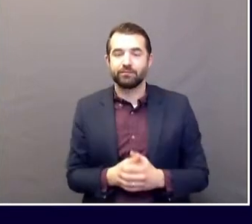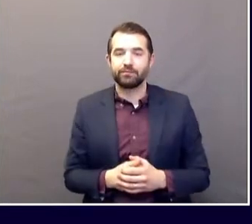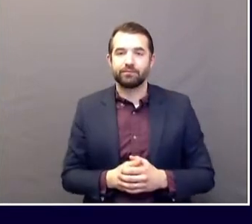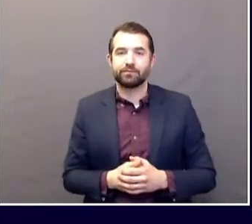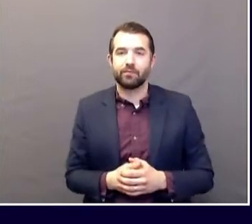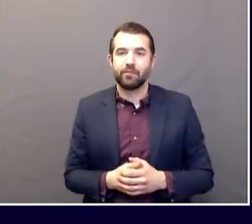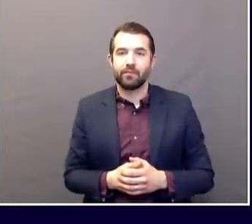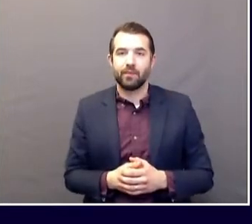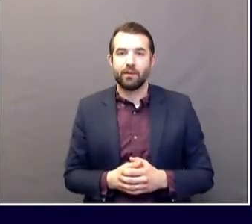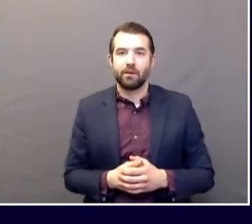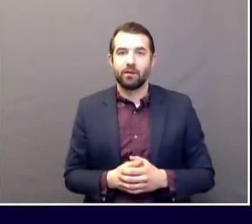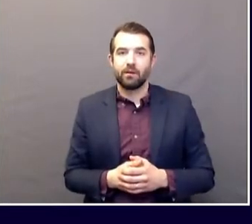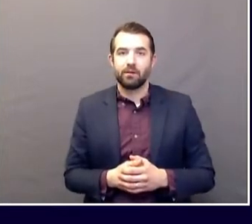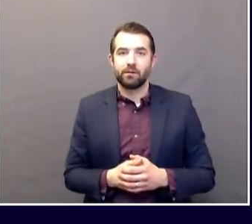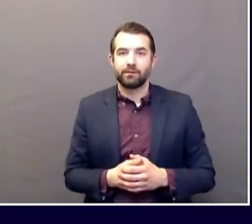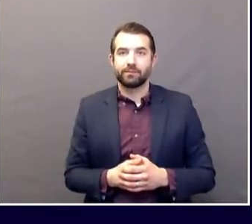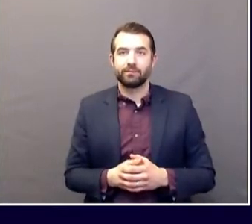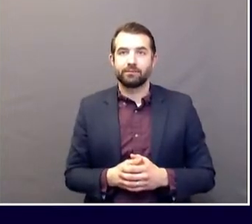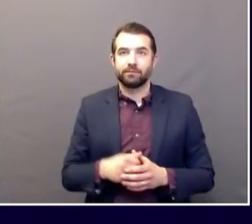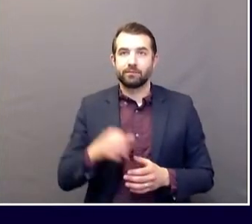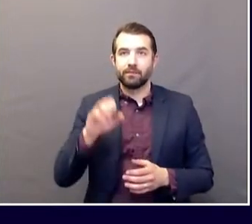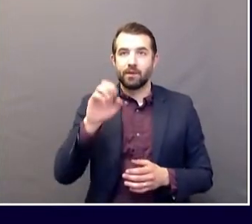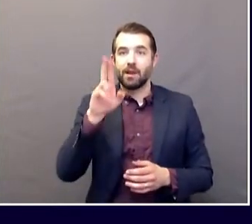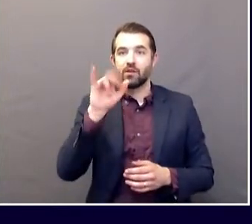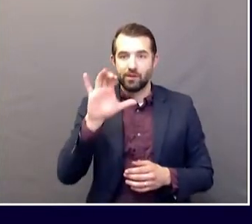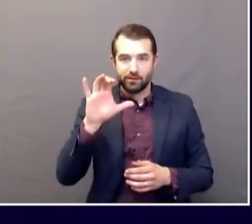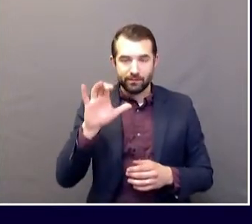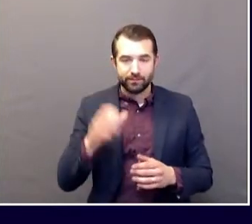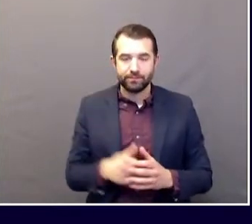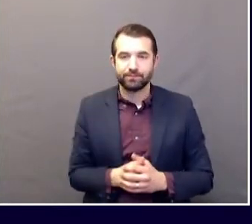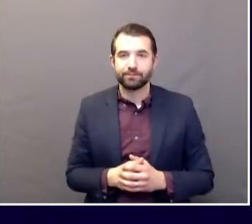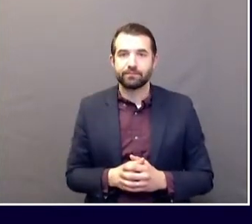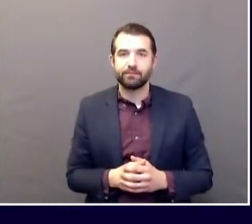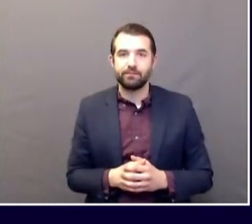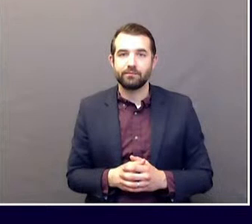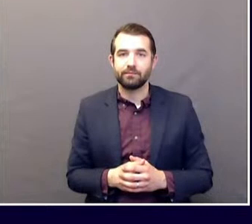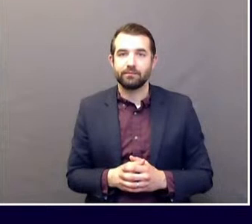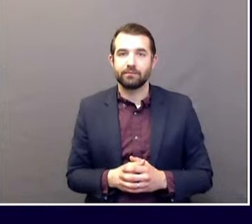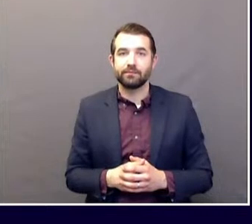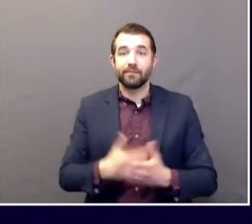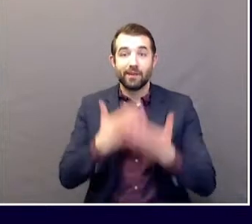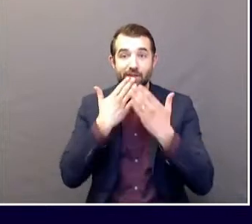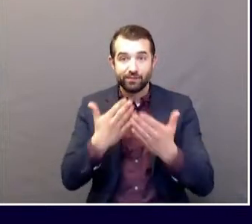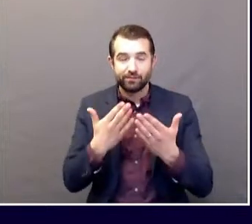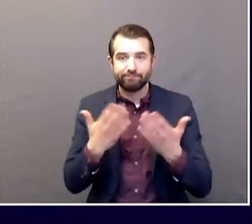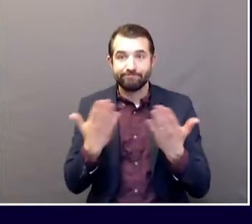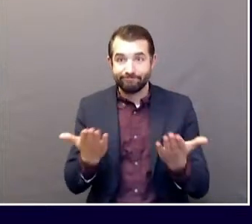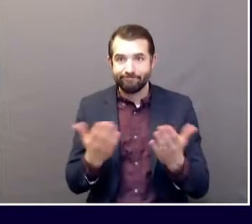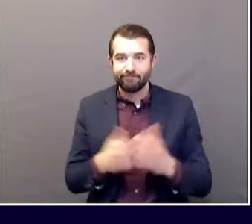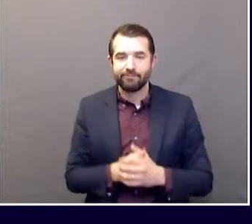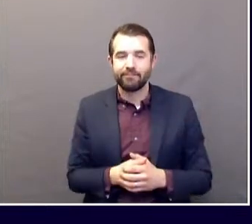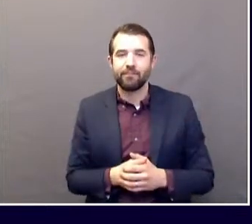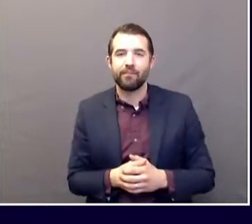Let me turn now to Eric Russell. Thank you, Dr. Shaw and Commissioner Lambrew. To follow up on Megan's question about